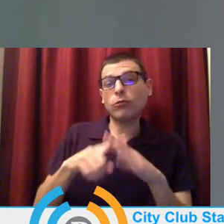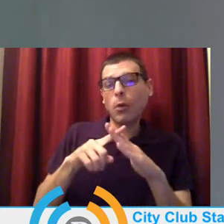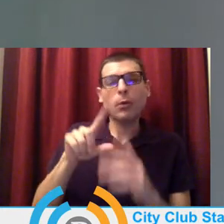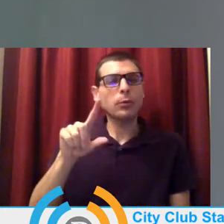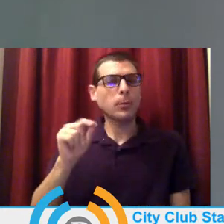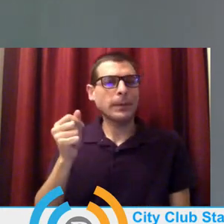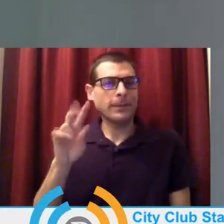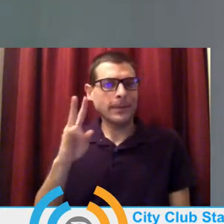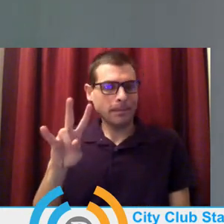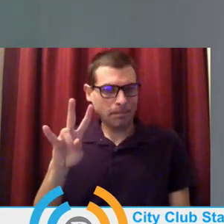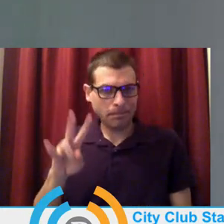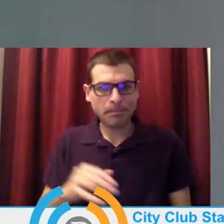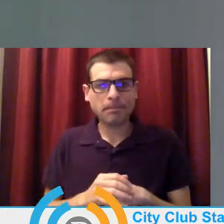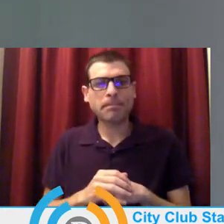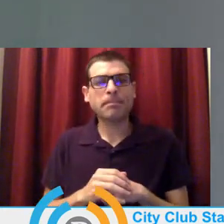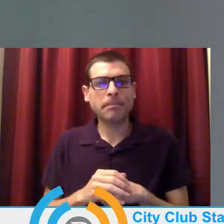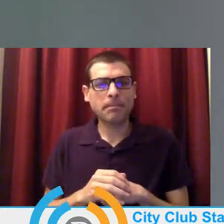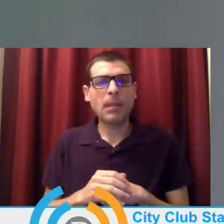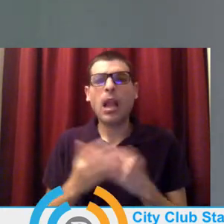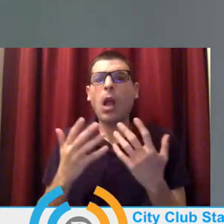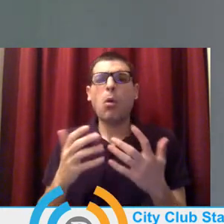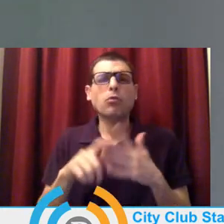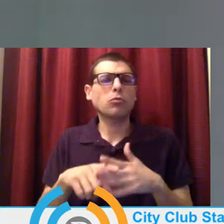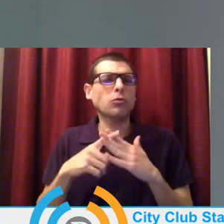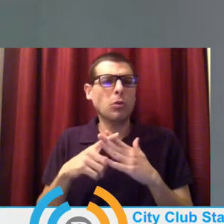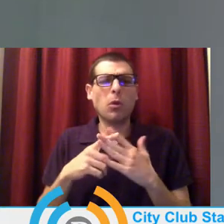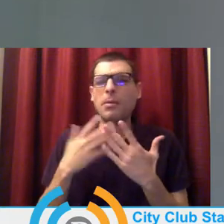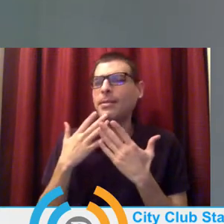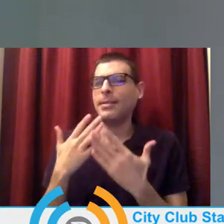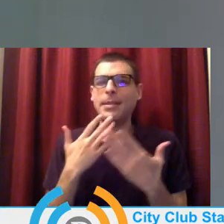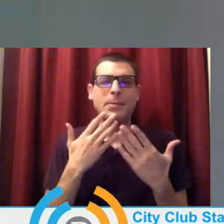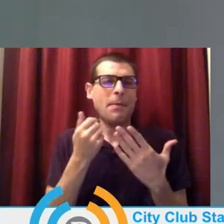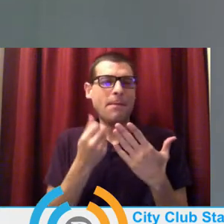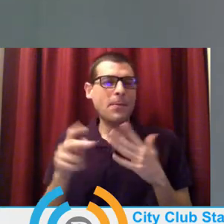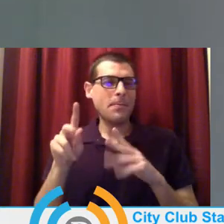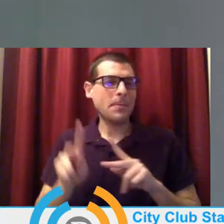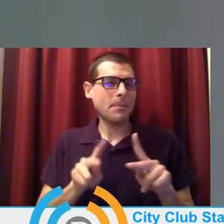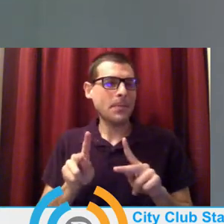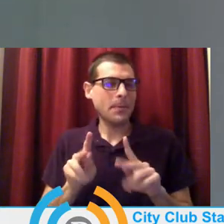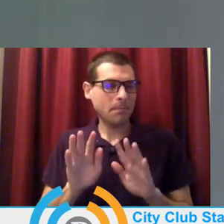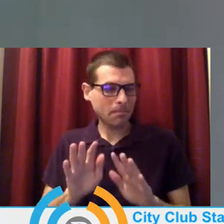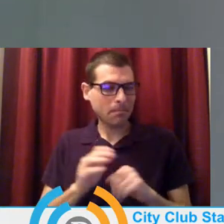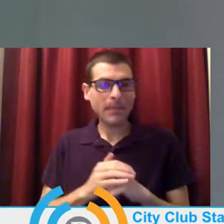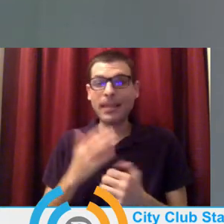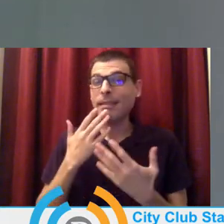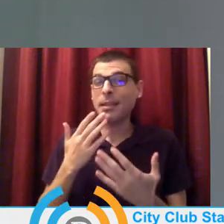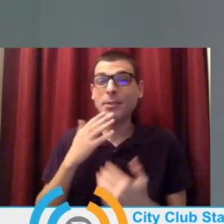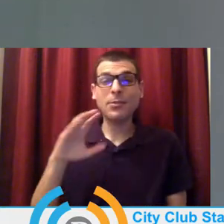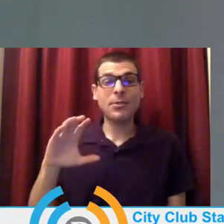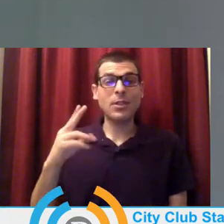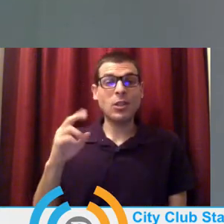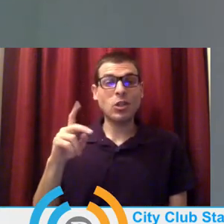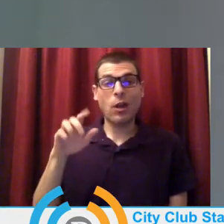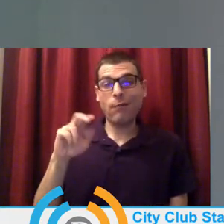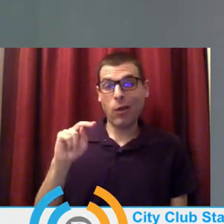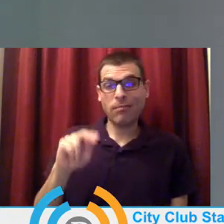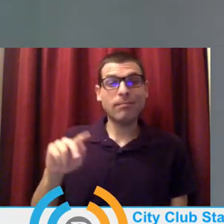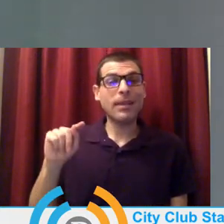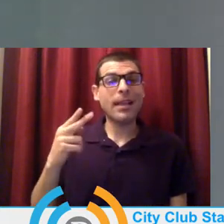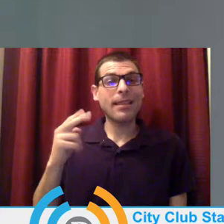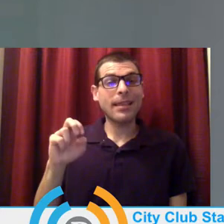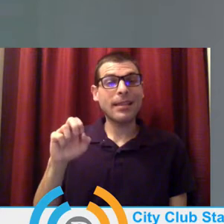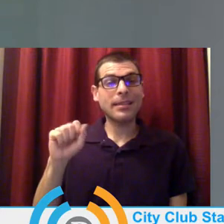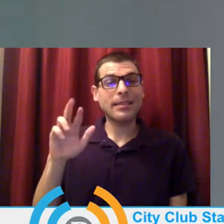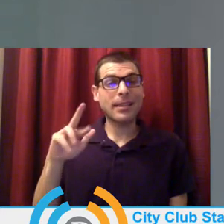we begin our conversation, I need to thank a few people who made today's program possible. Thank you to Chevron, The Standard, and Wells